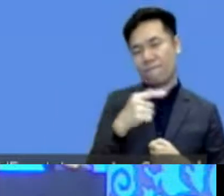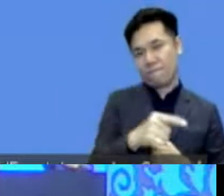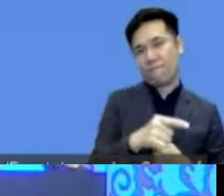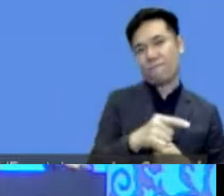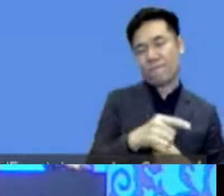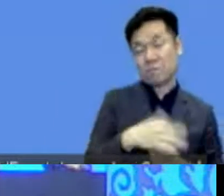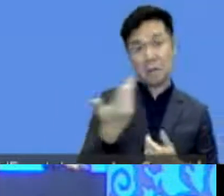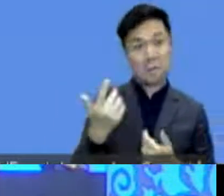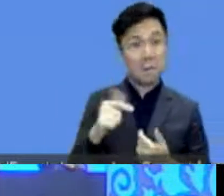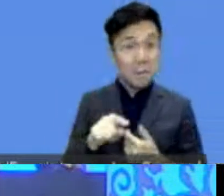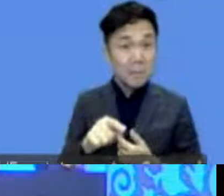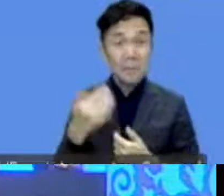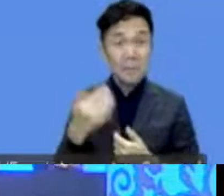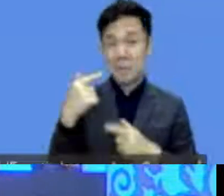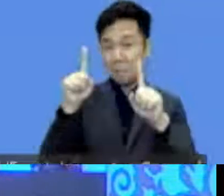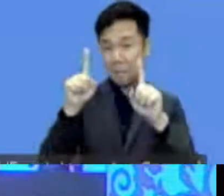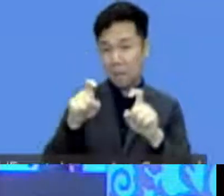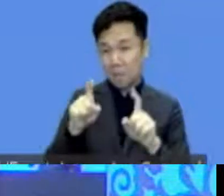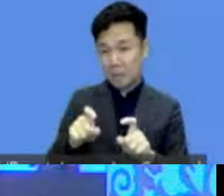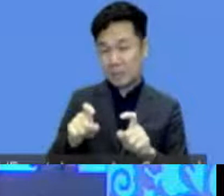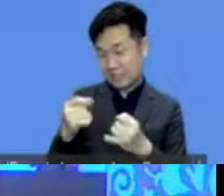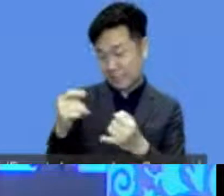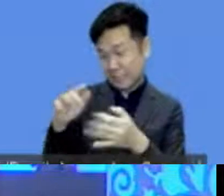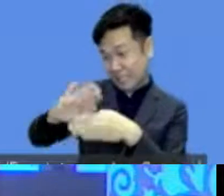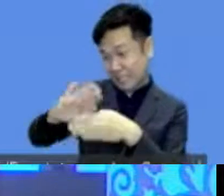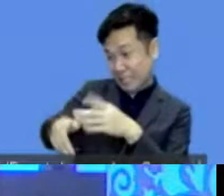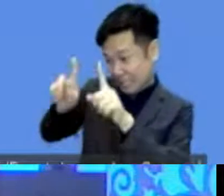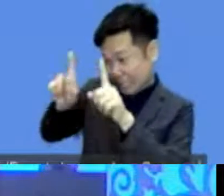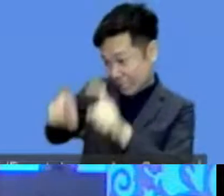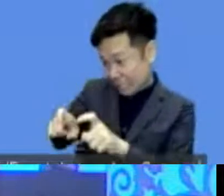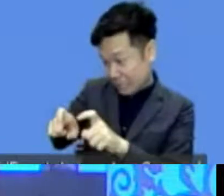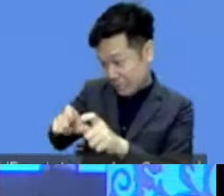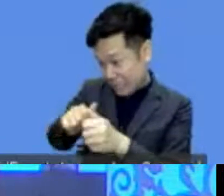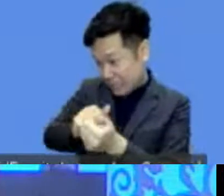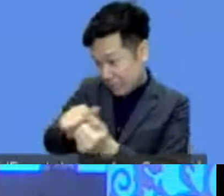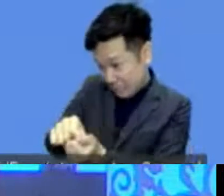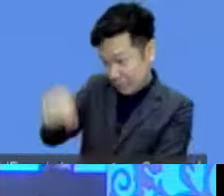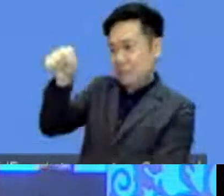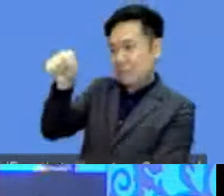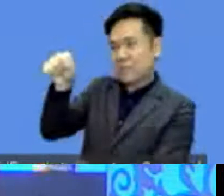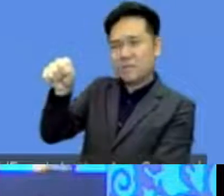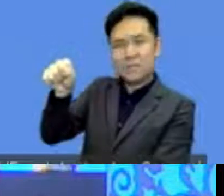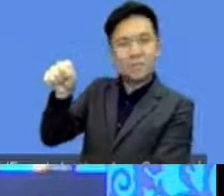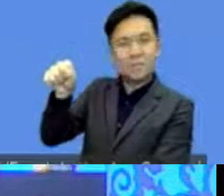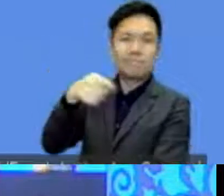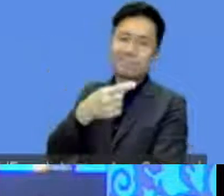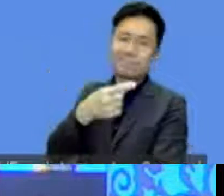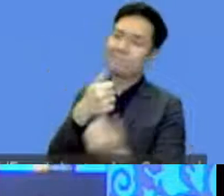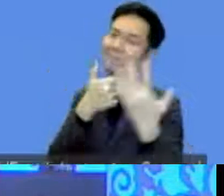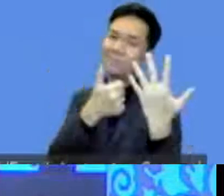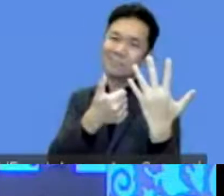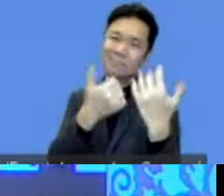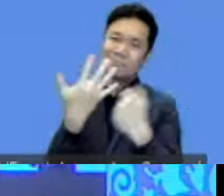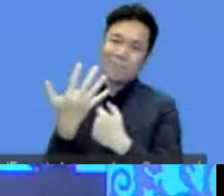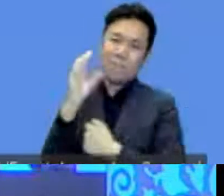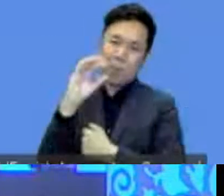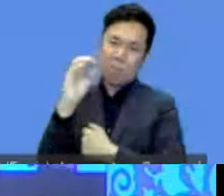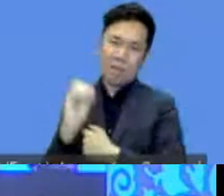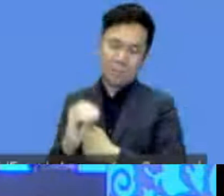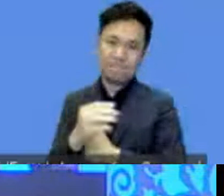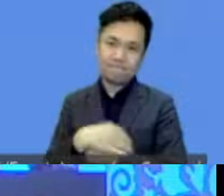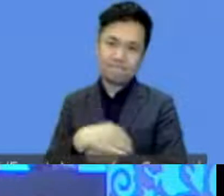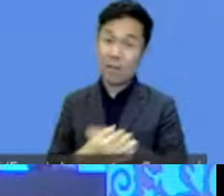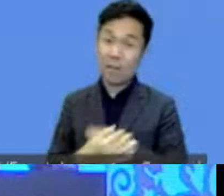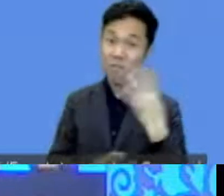their 2021 final exam. Libraries are about building communities,